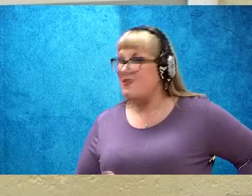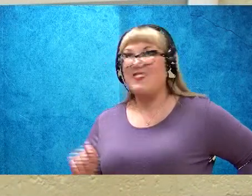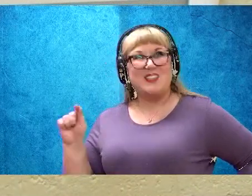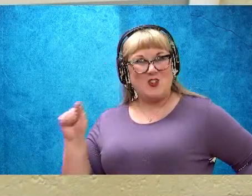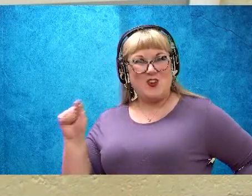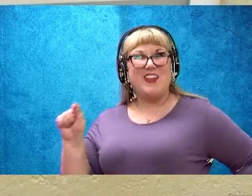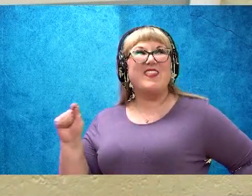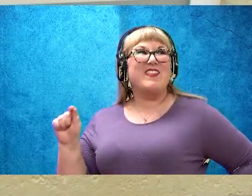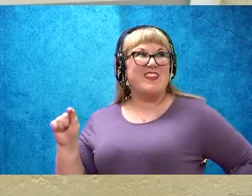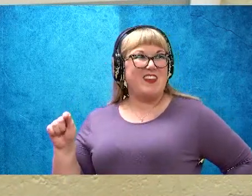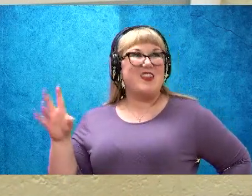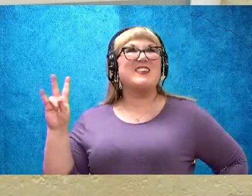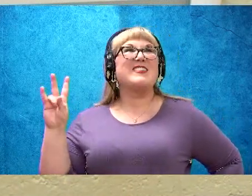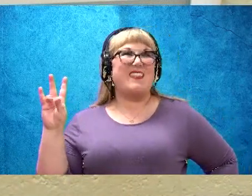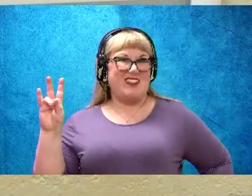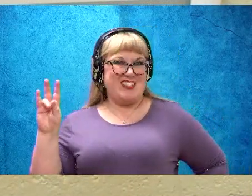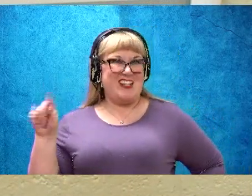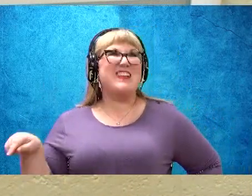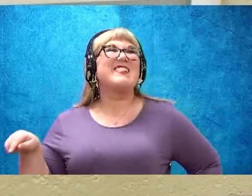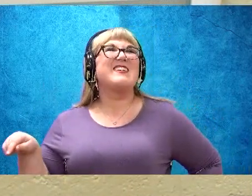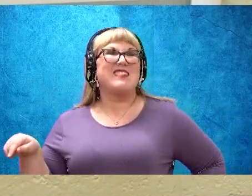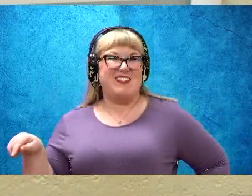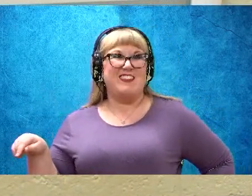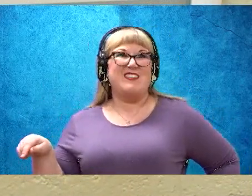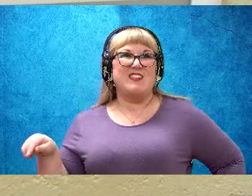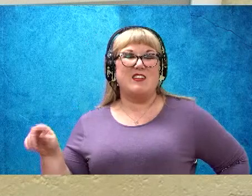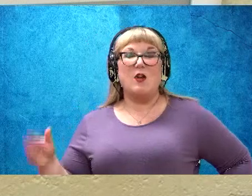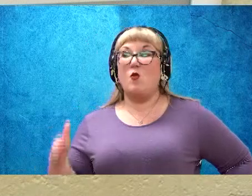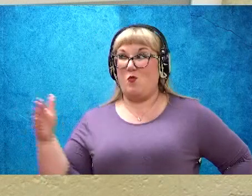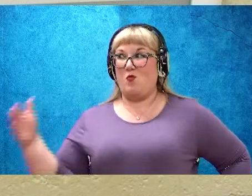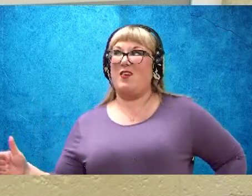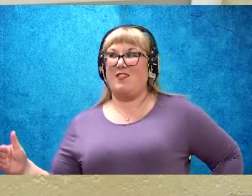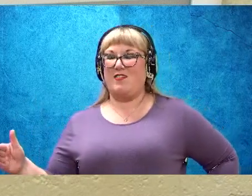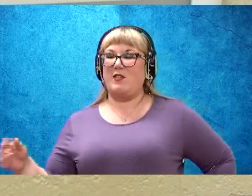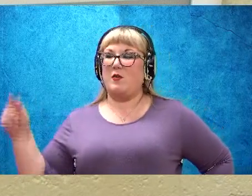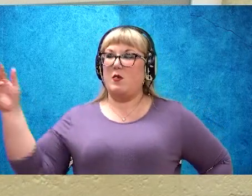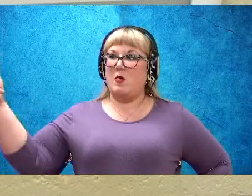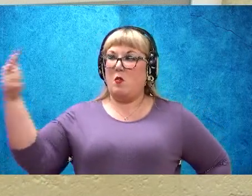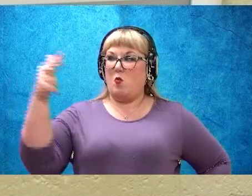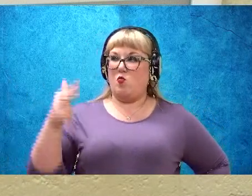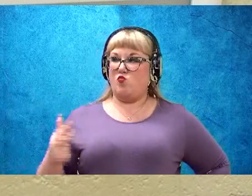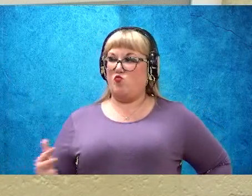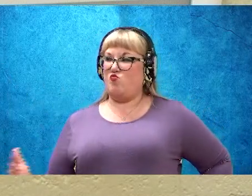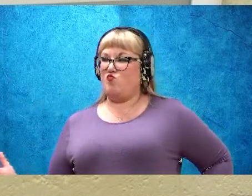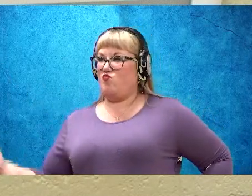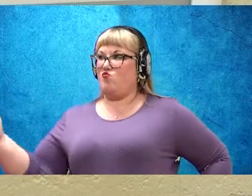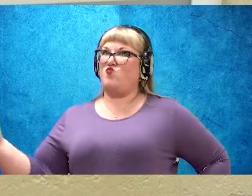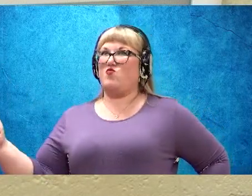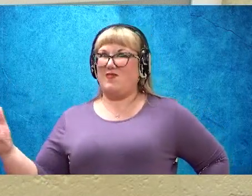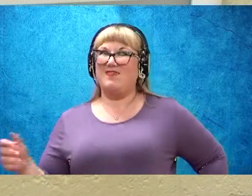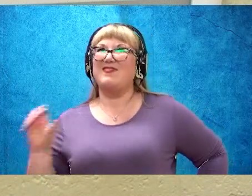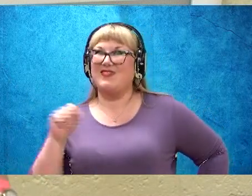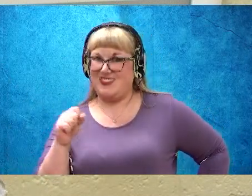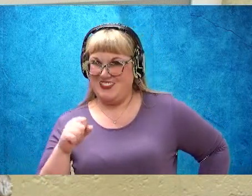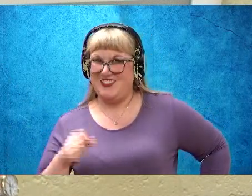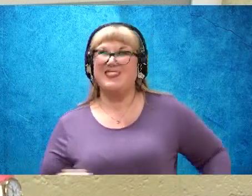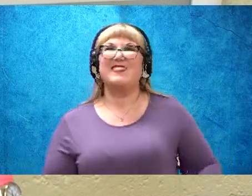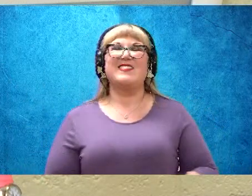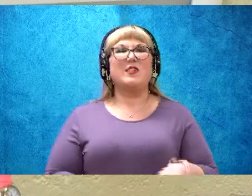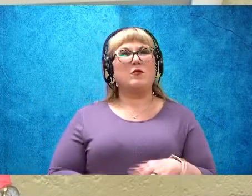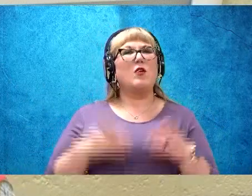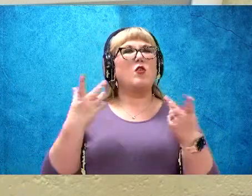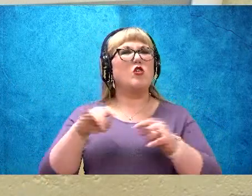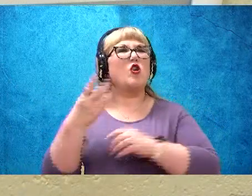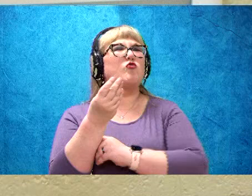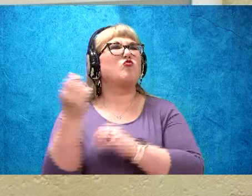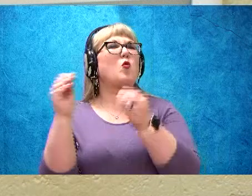That's right. It's right down here and 1 over. Then I can find the number 17 in my number parking lot. Let's try a